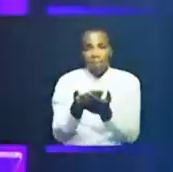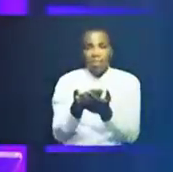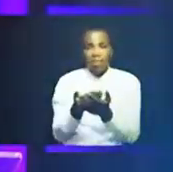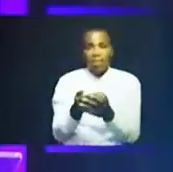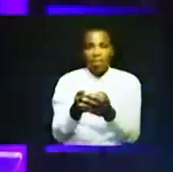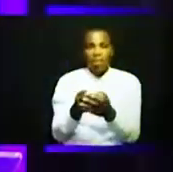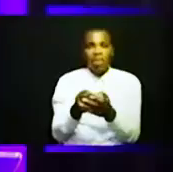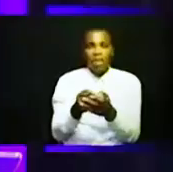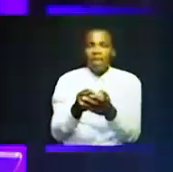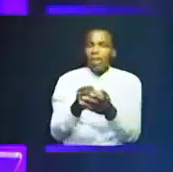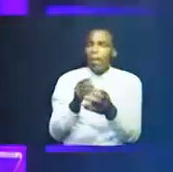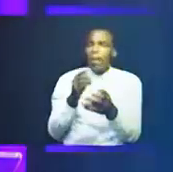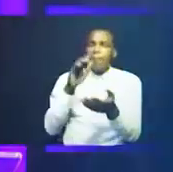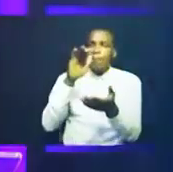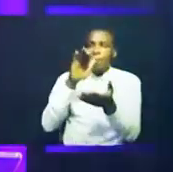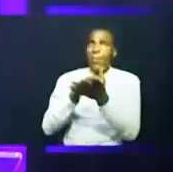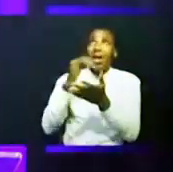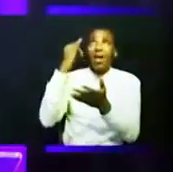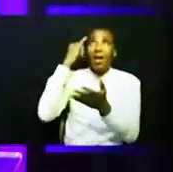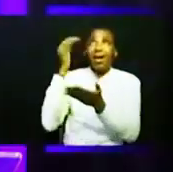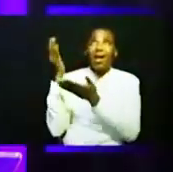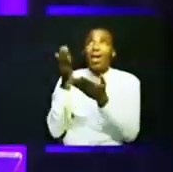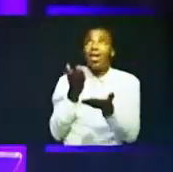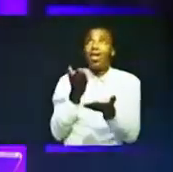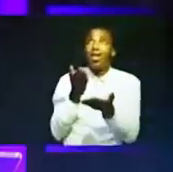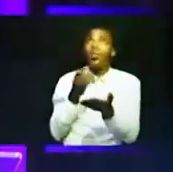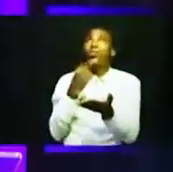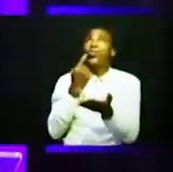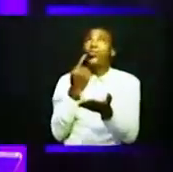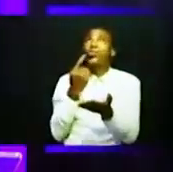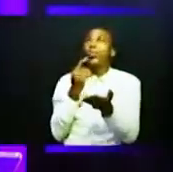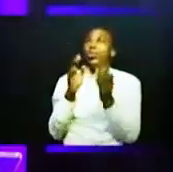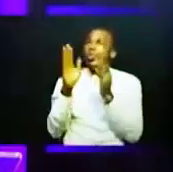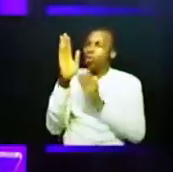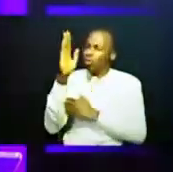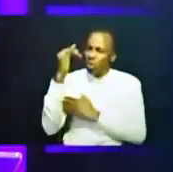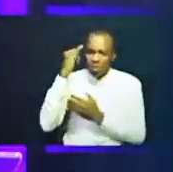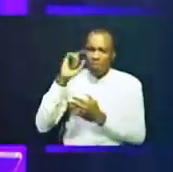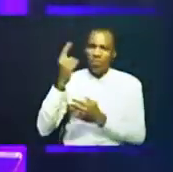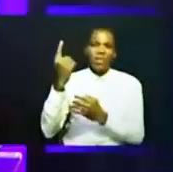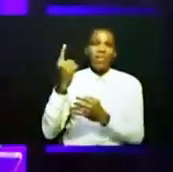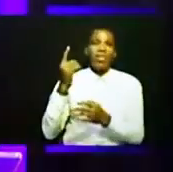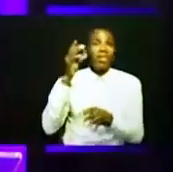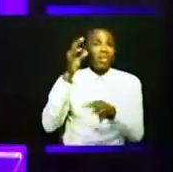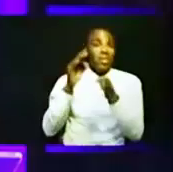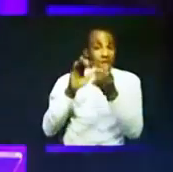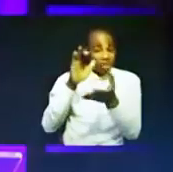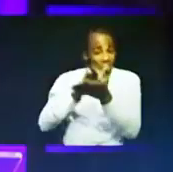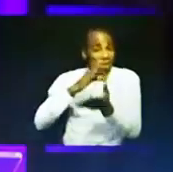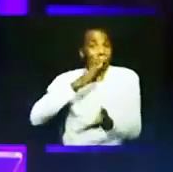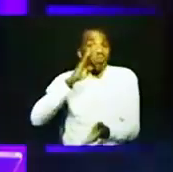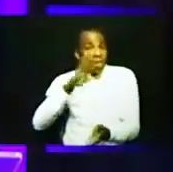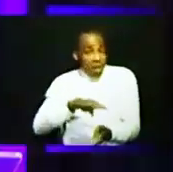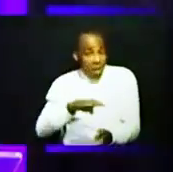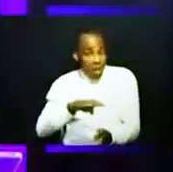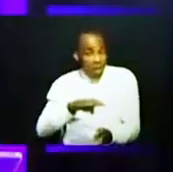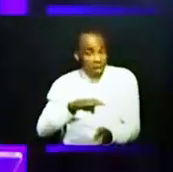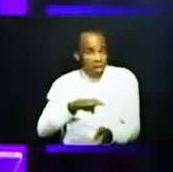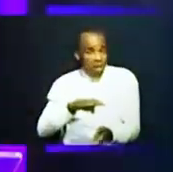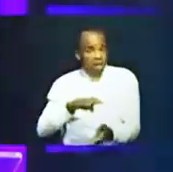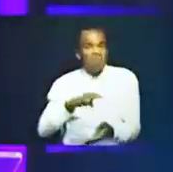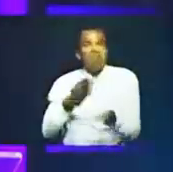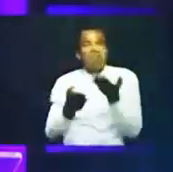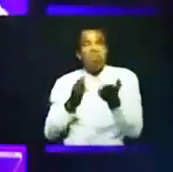himself instituted, he will never give us any evil. If marriage is bad, it's bad because of the two people